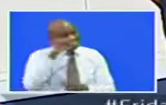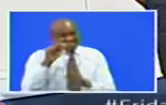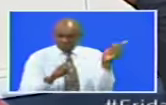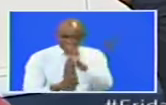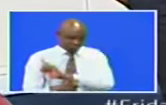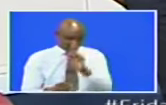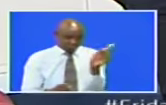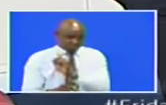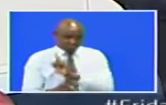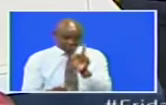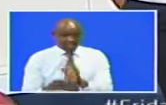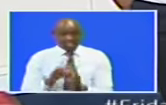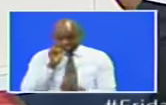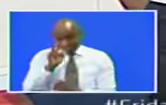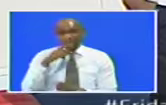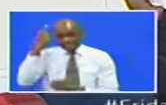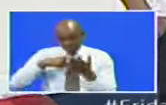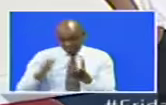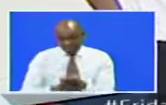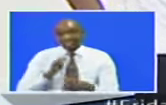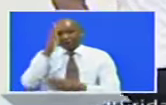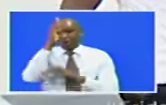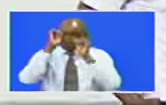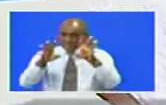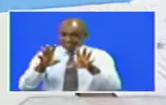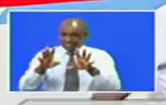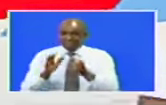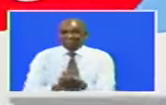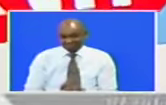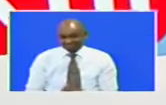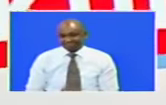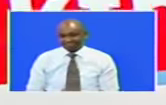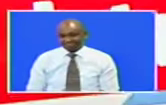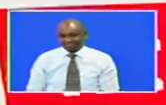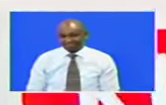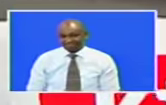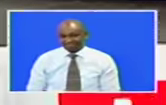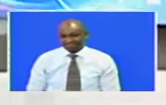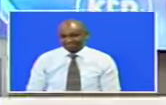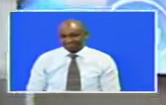Whatever that means. All right, so see you next week. God bless you. Thank you. That was good. Thank you. Thank you.